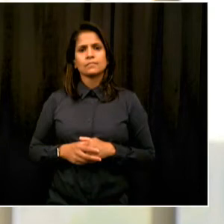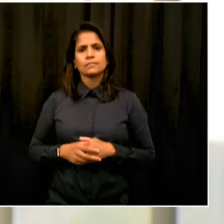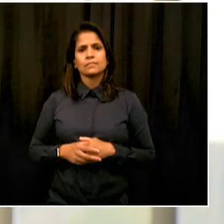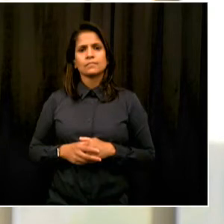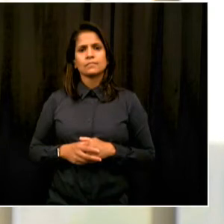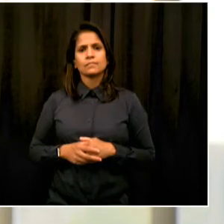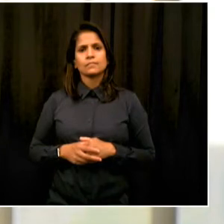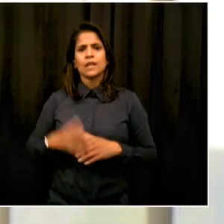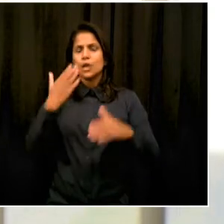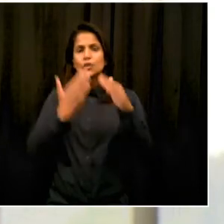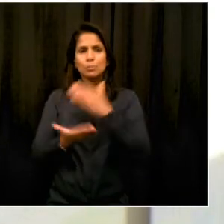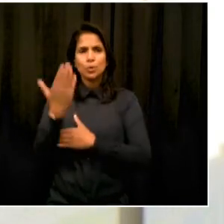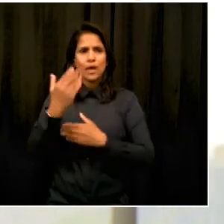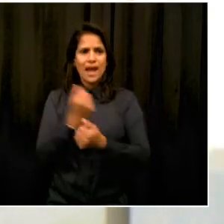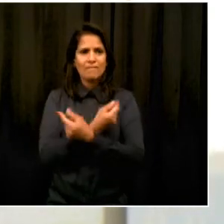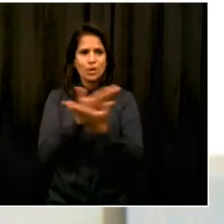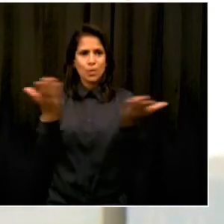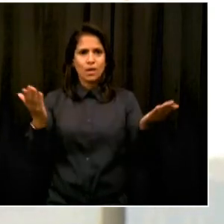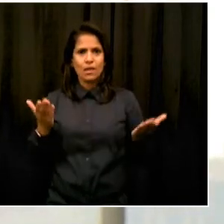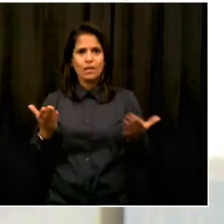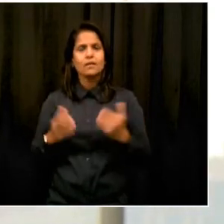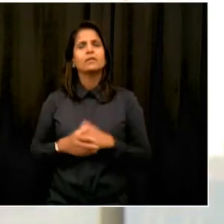Good morning, everybody.